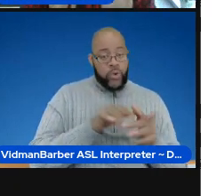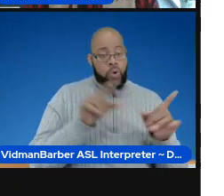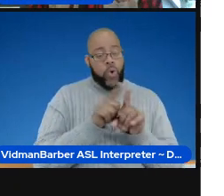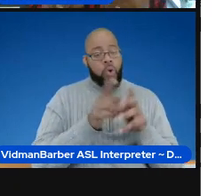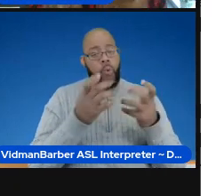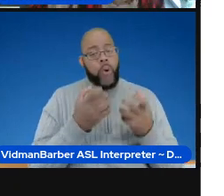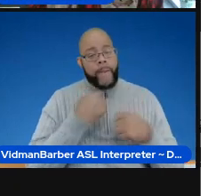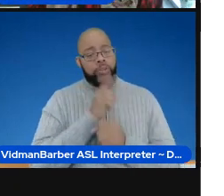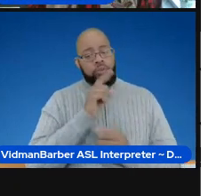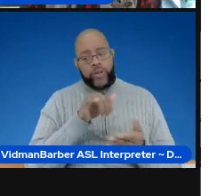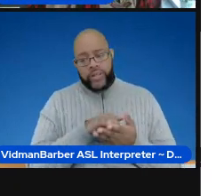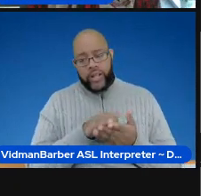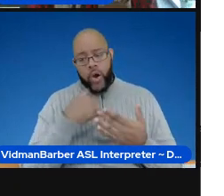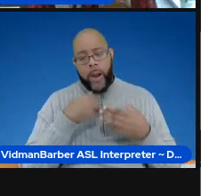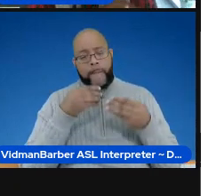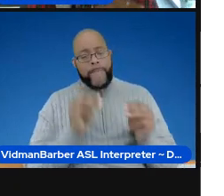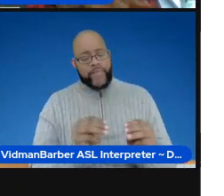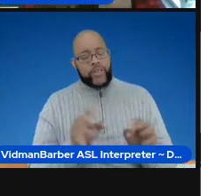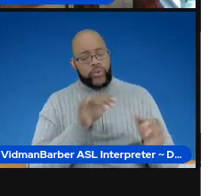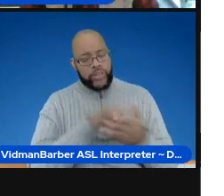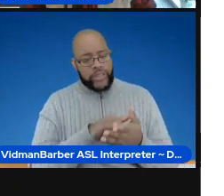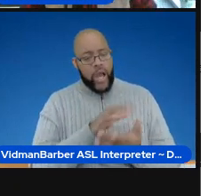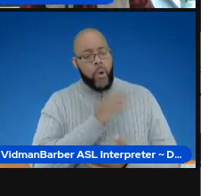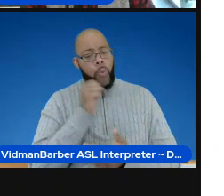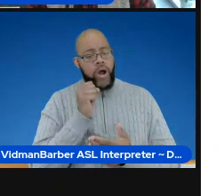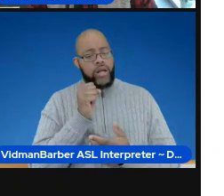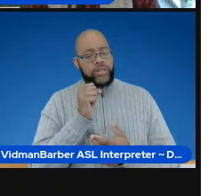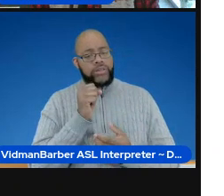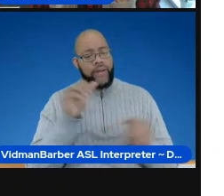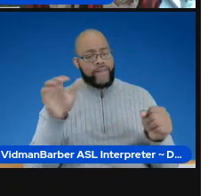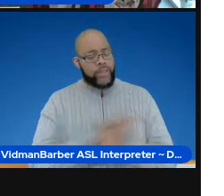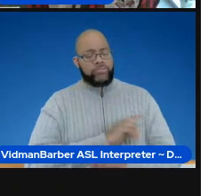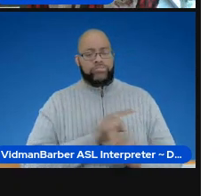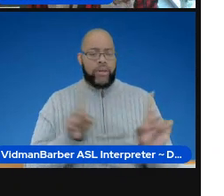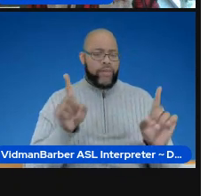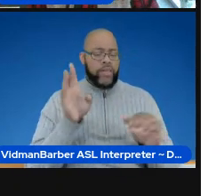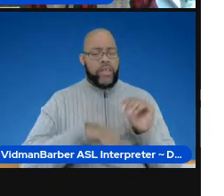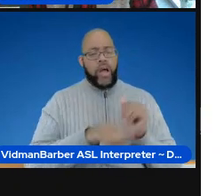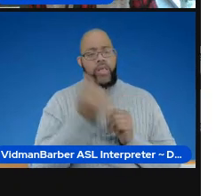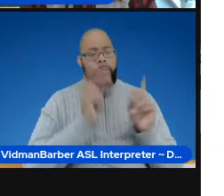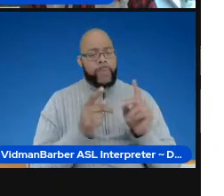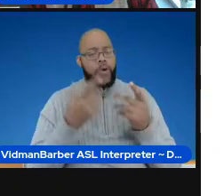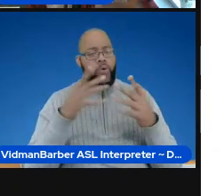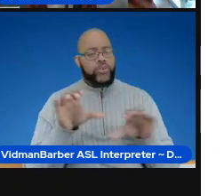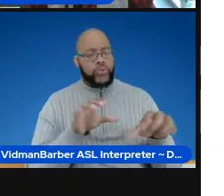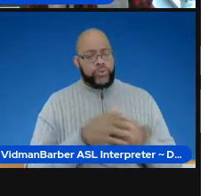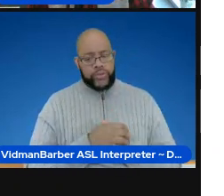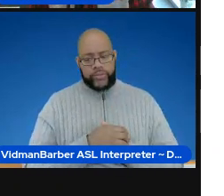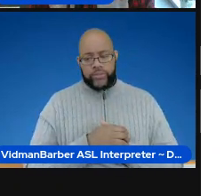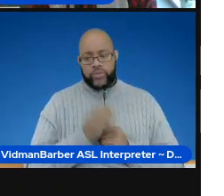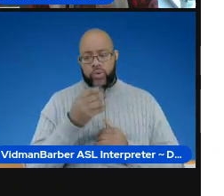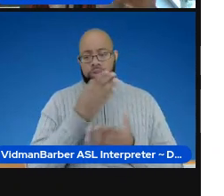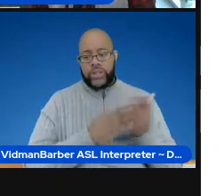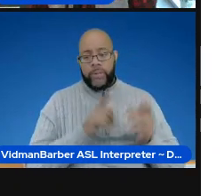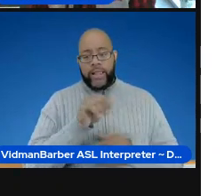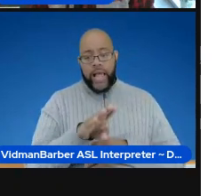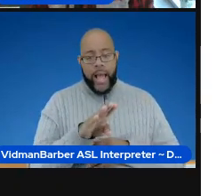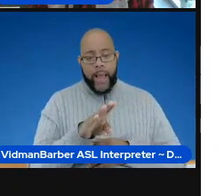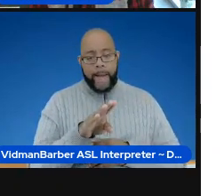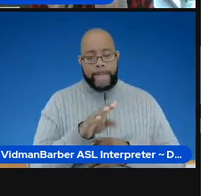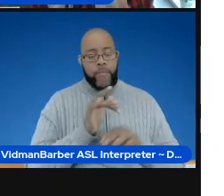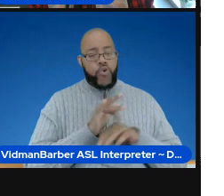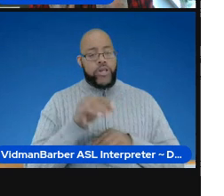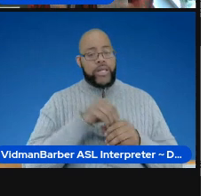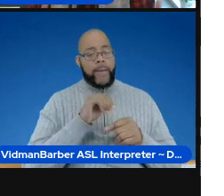to make sure that our method of doing this was completely different than what other folks were already proposing. And so some of the laboratories early on